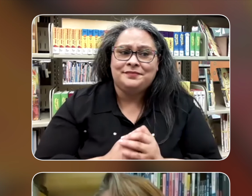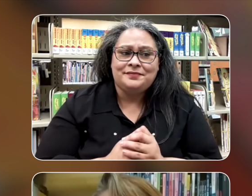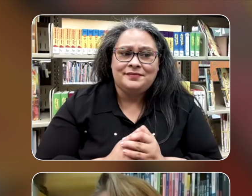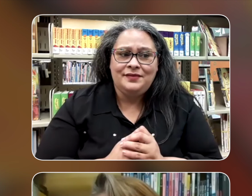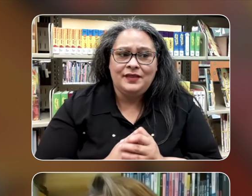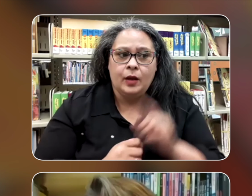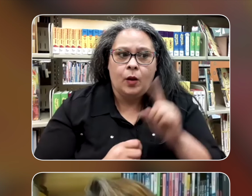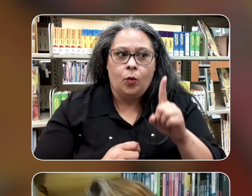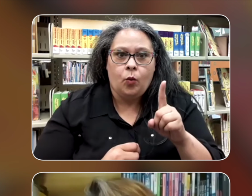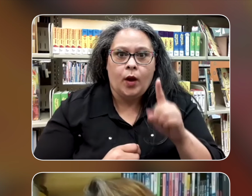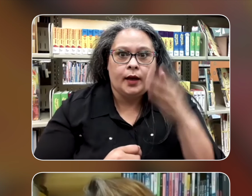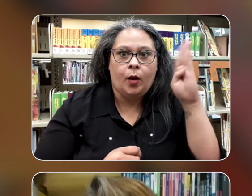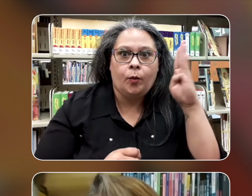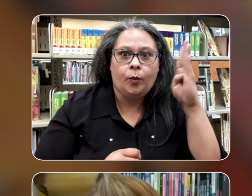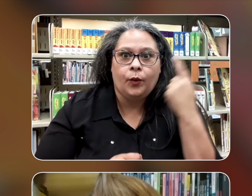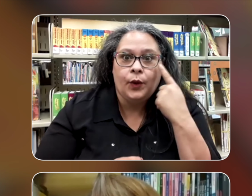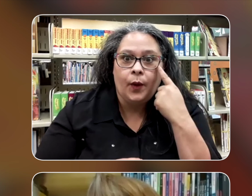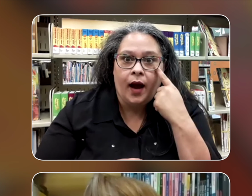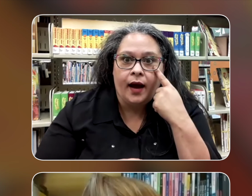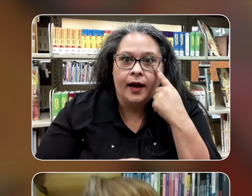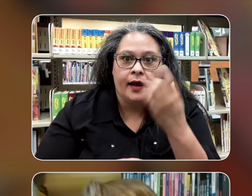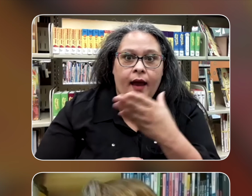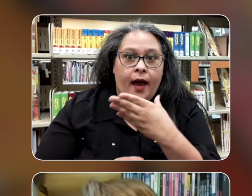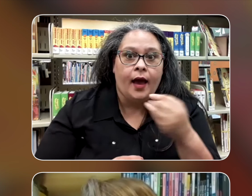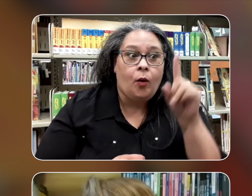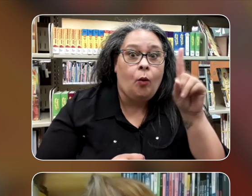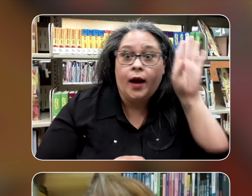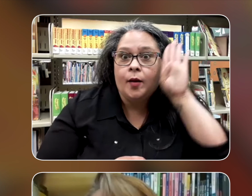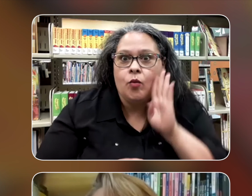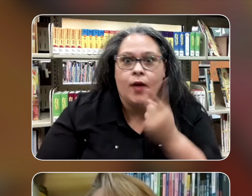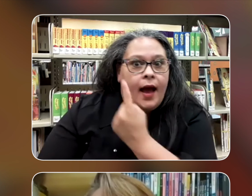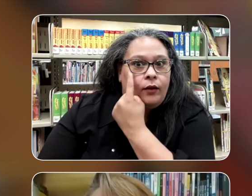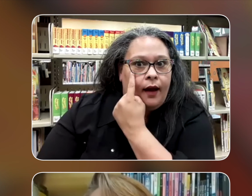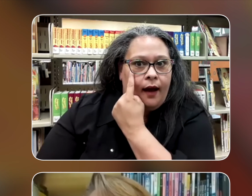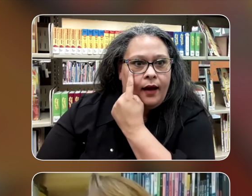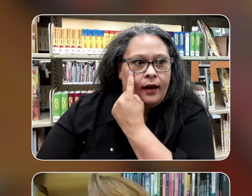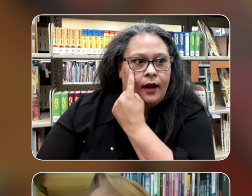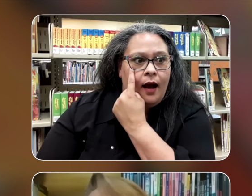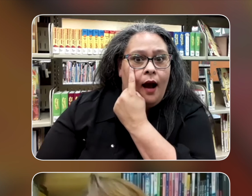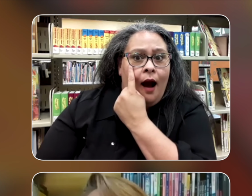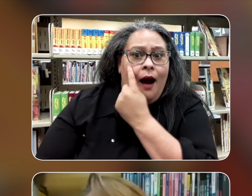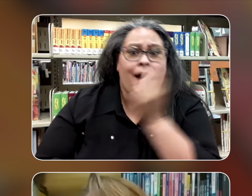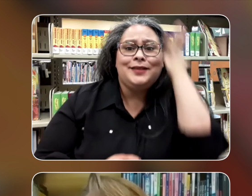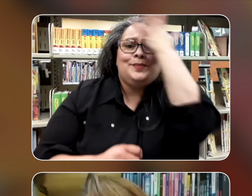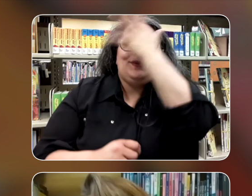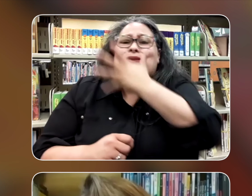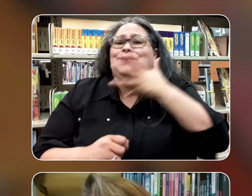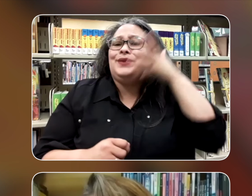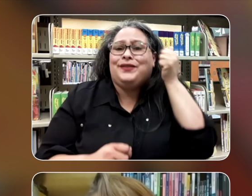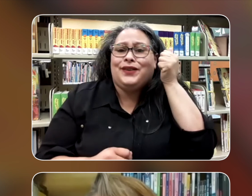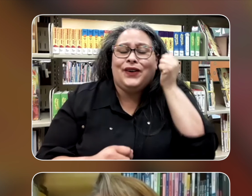the one blue eye and the one brown eye. He is